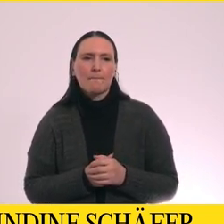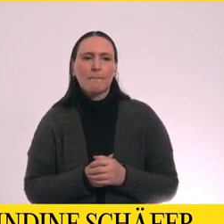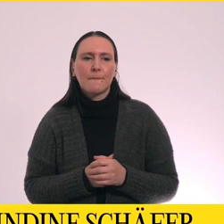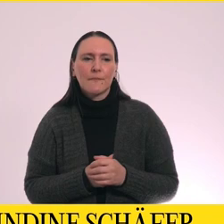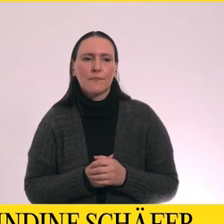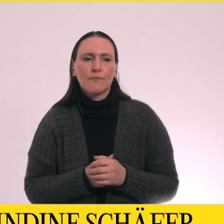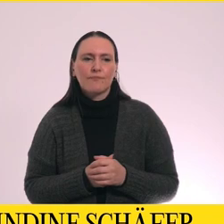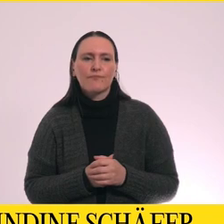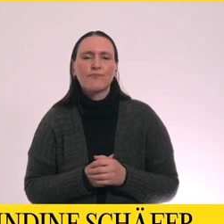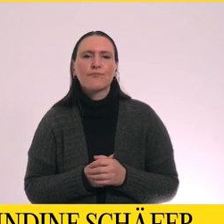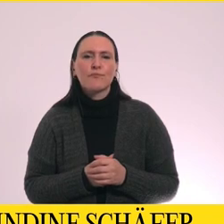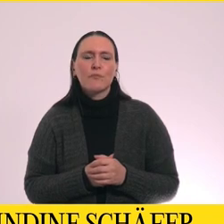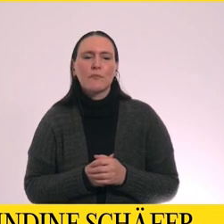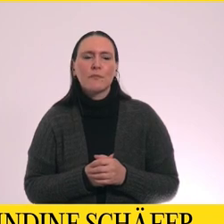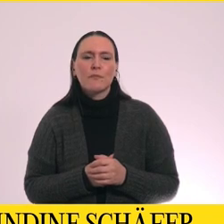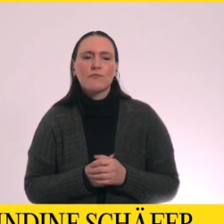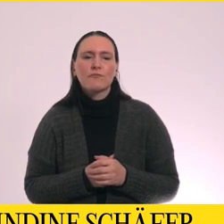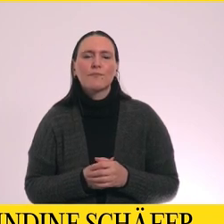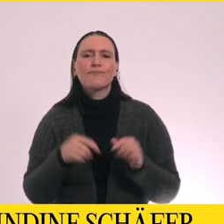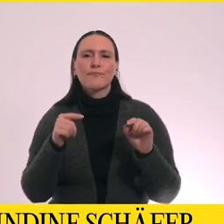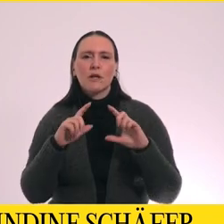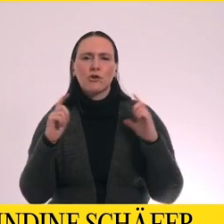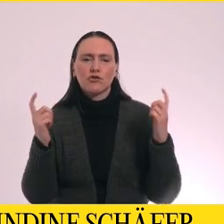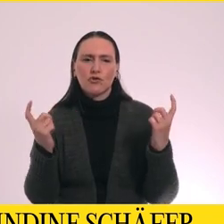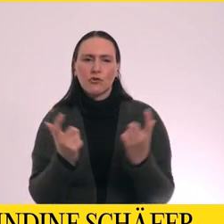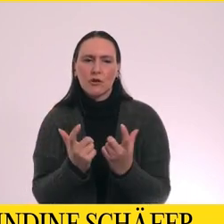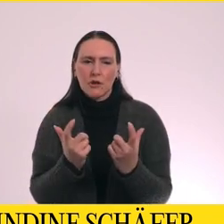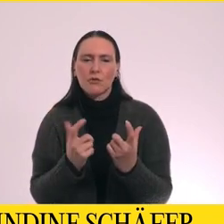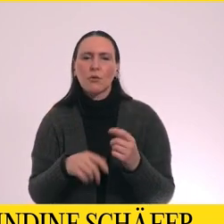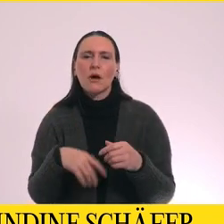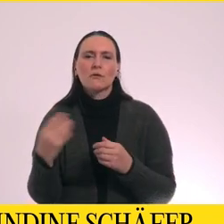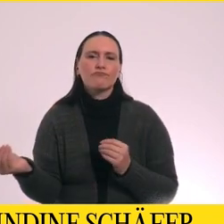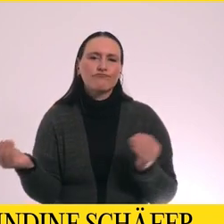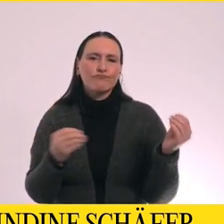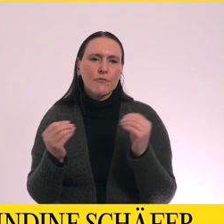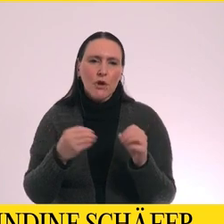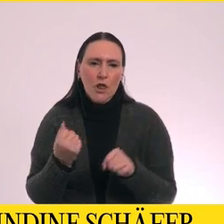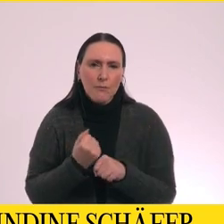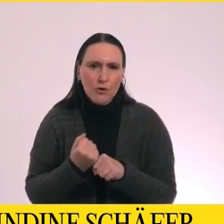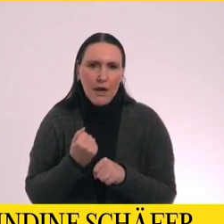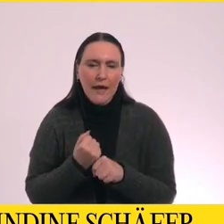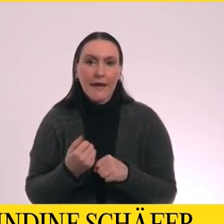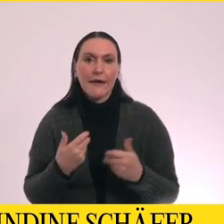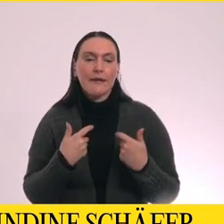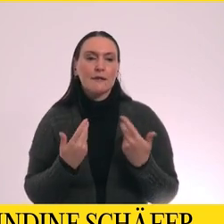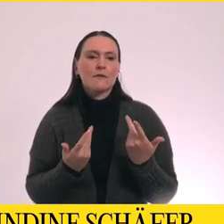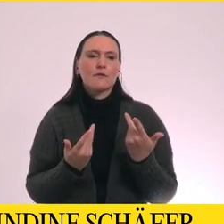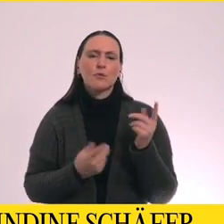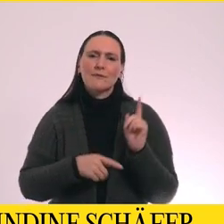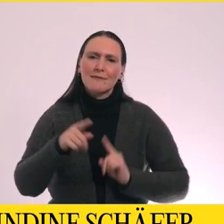starting very much in the studios, facilitating and collaborating with lots of different people.